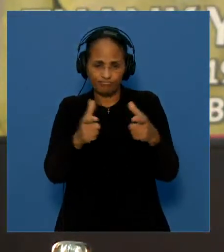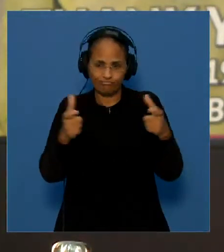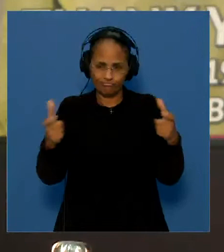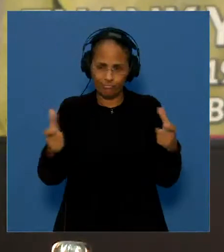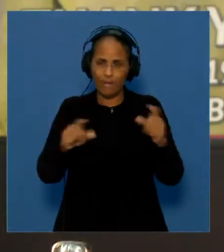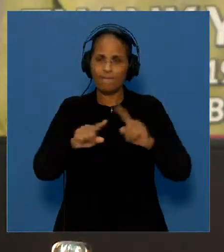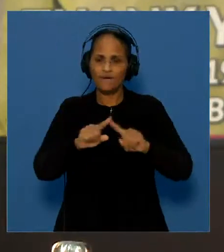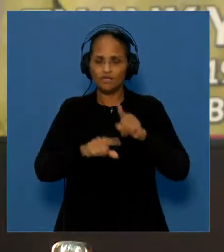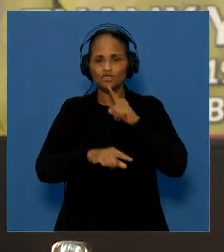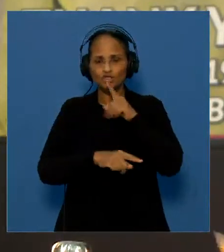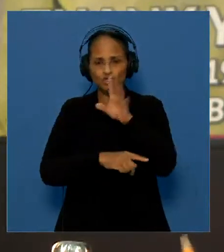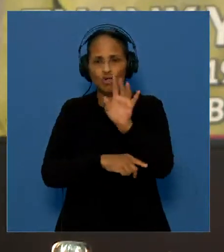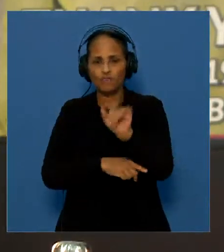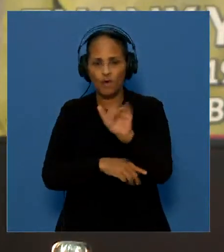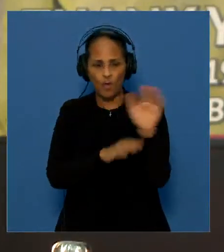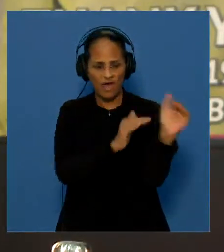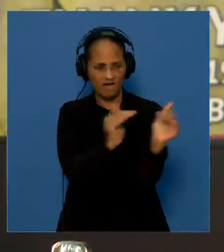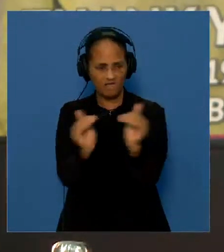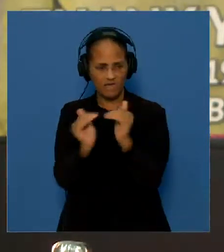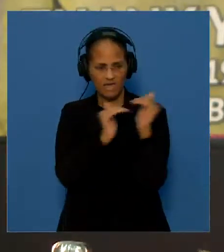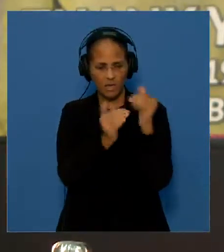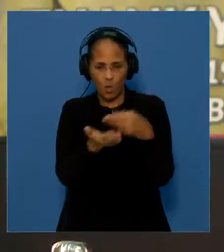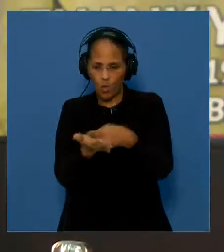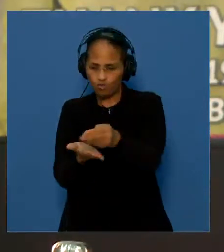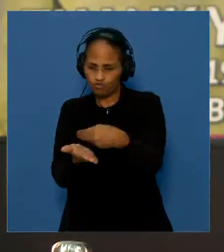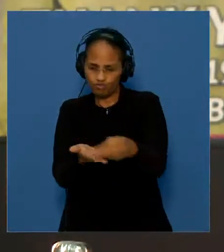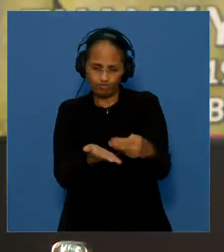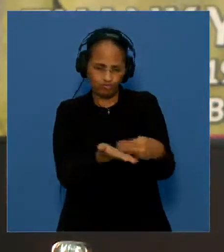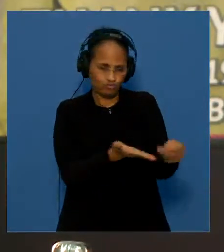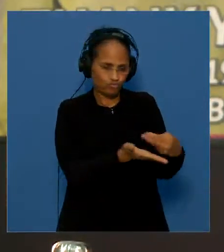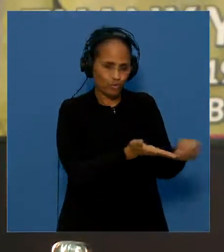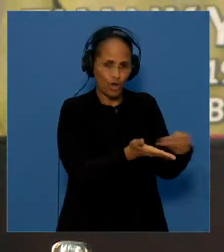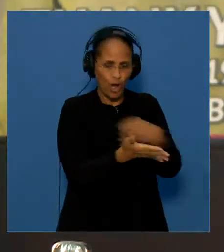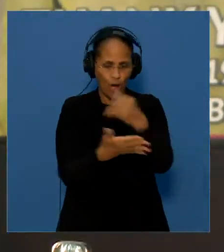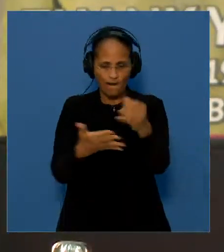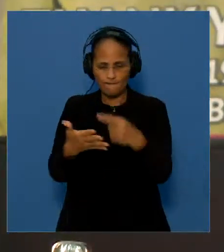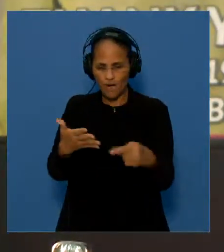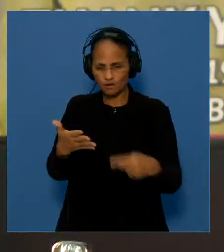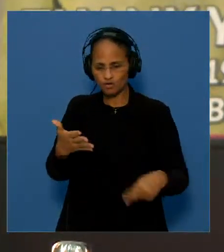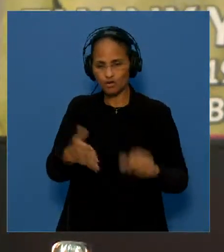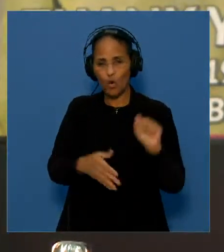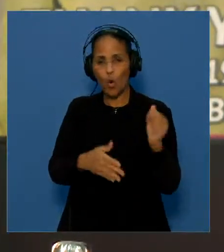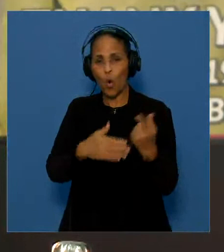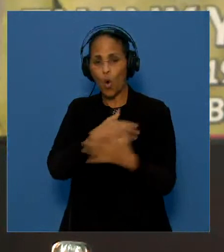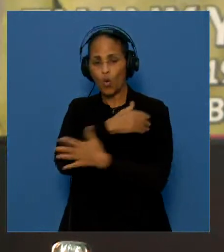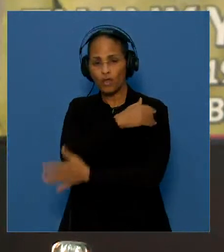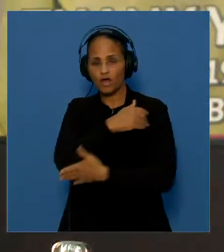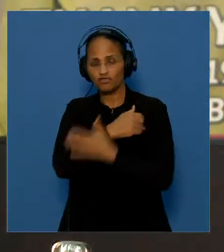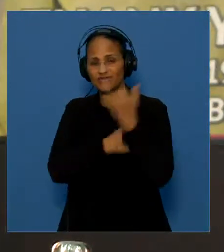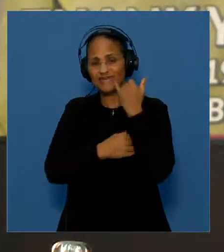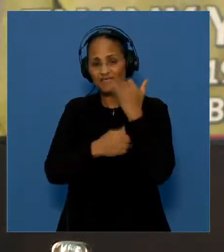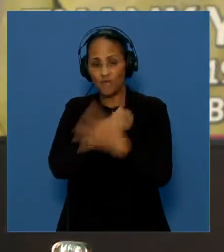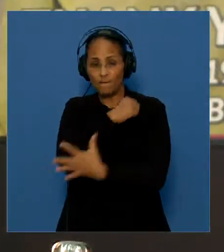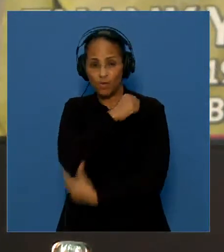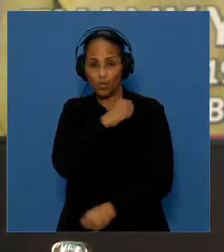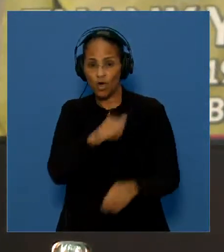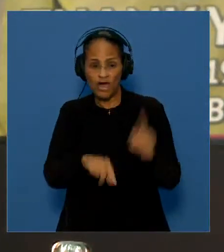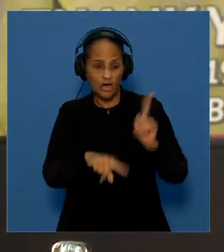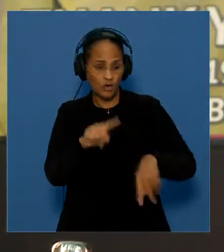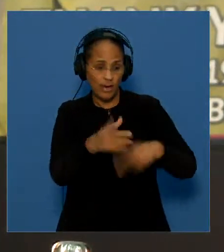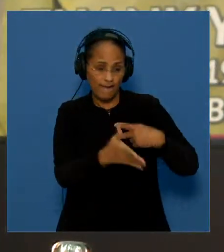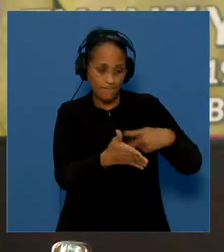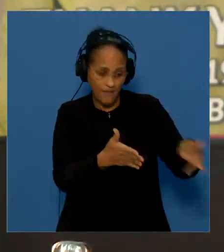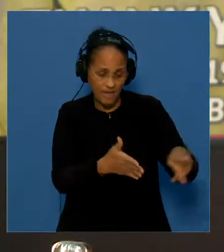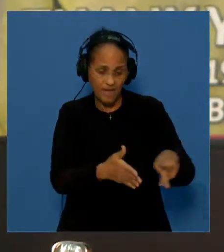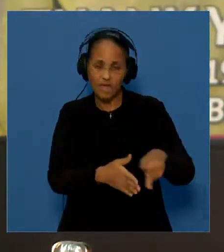to ensure that we have equal distribution amongst all countries. And just because you're a poor nation and have been unable to pay into that doesn't mean that your people